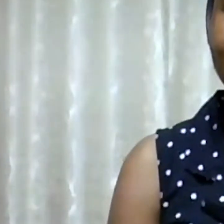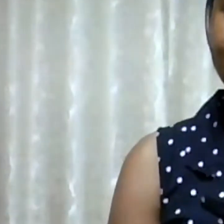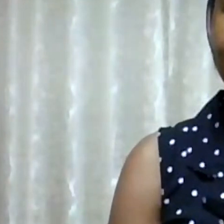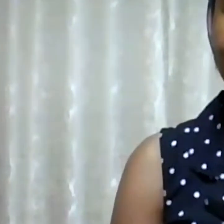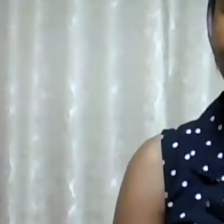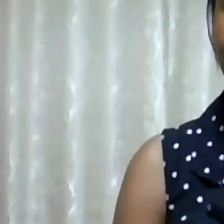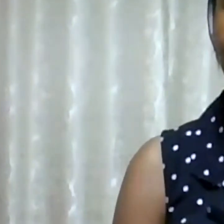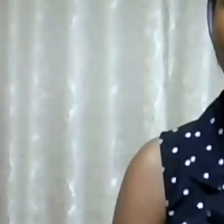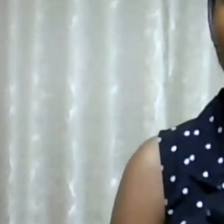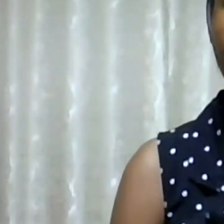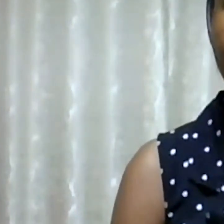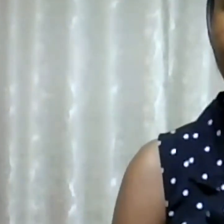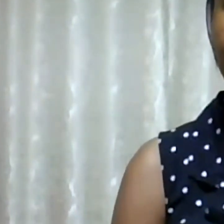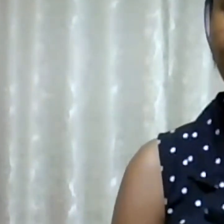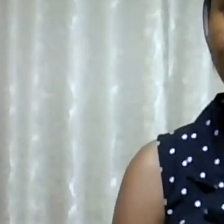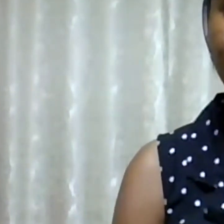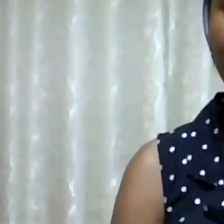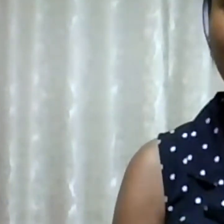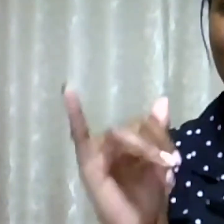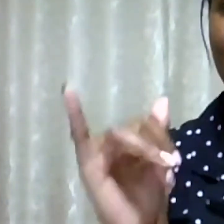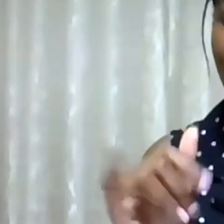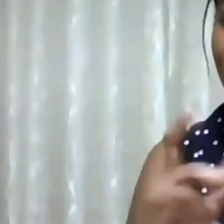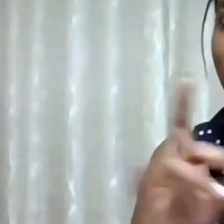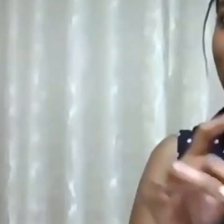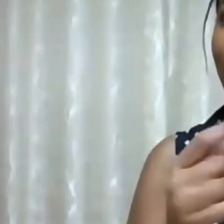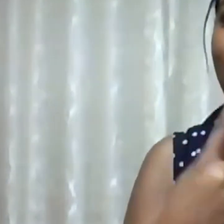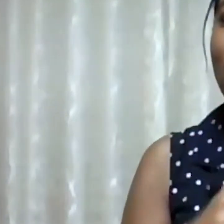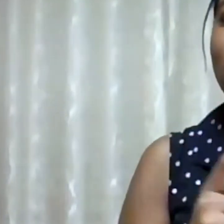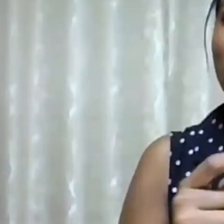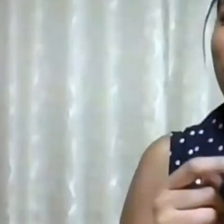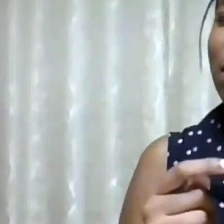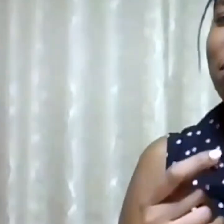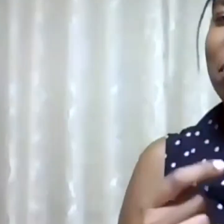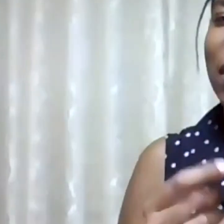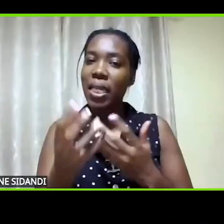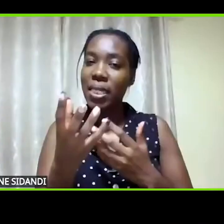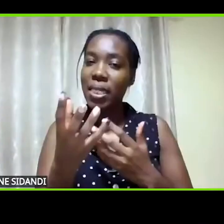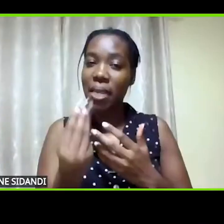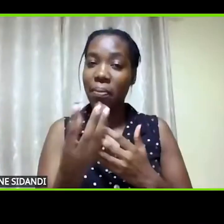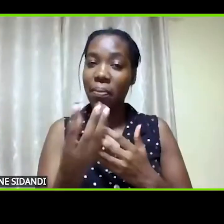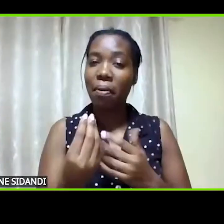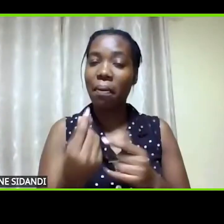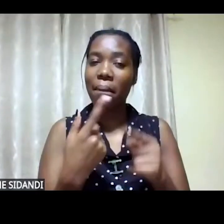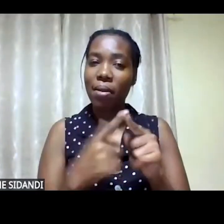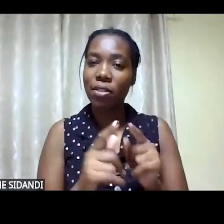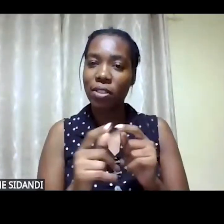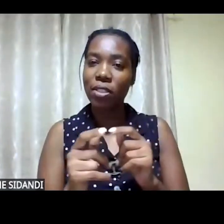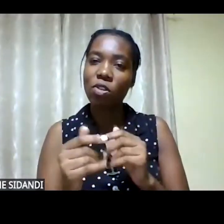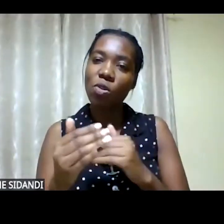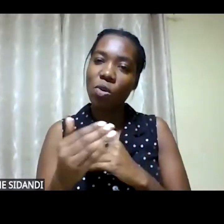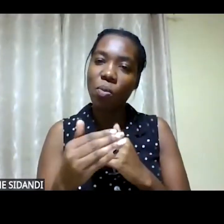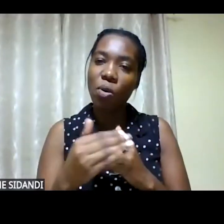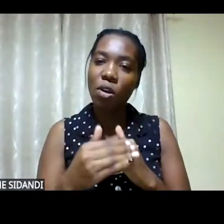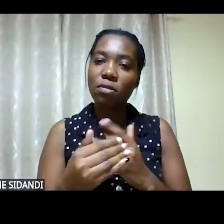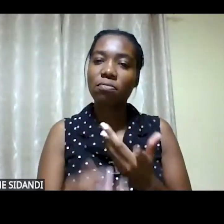Which Thank you, is Lois. the simplest, but almost it's a simpler. It seems like simple. It seems like it's simple, but it's